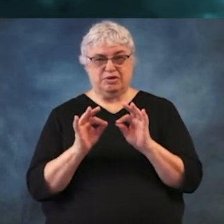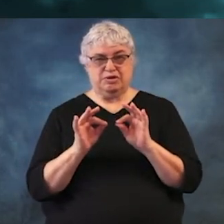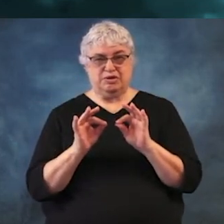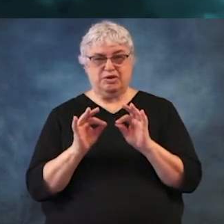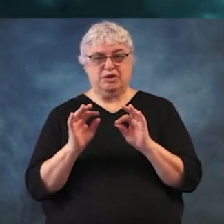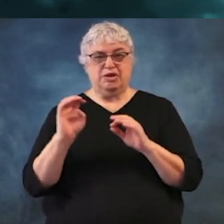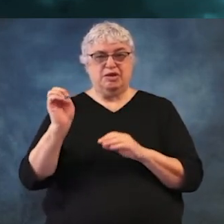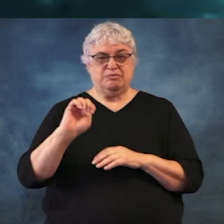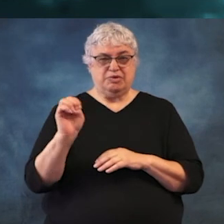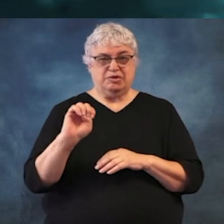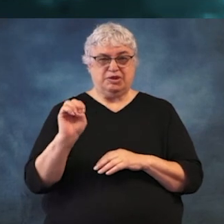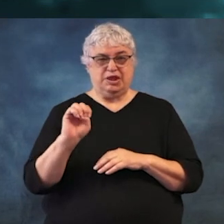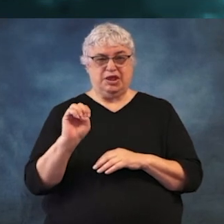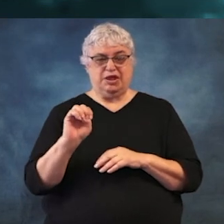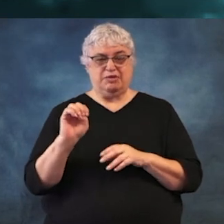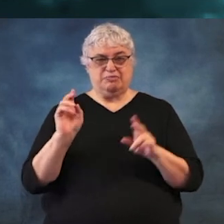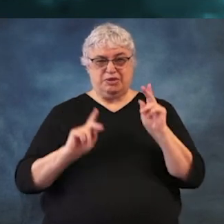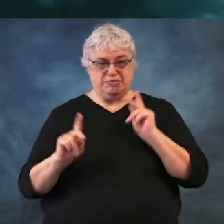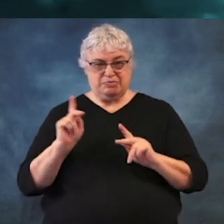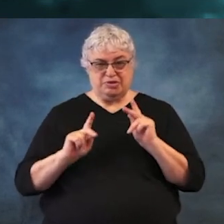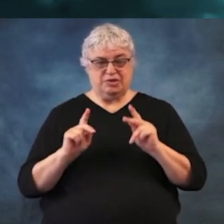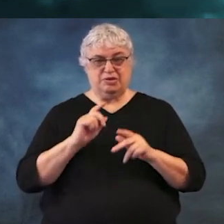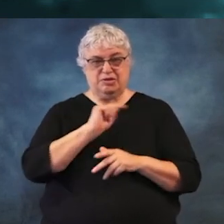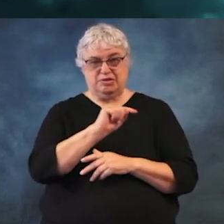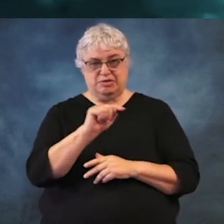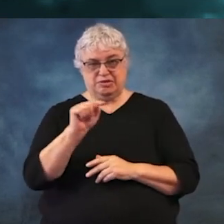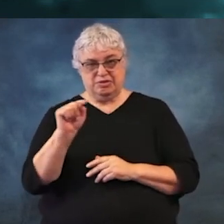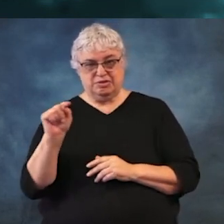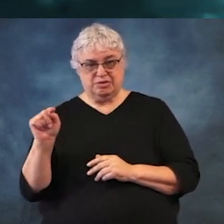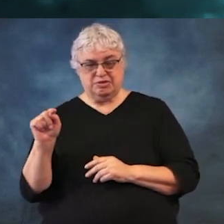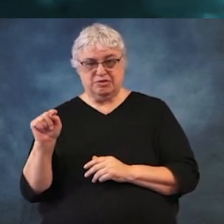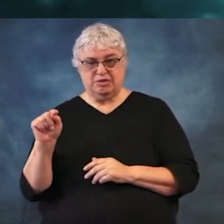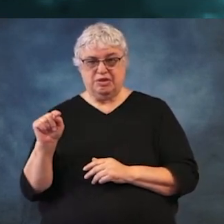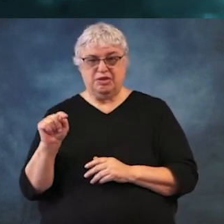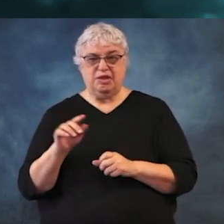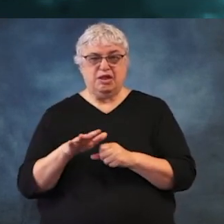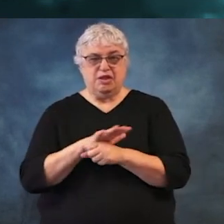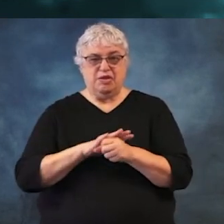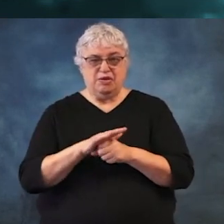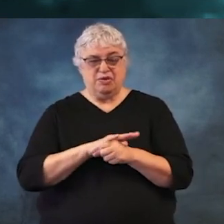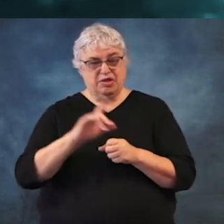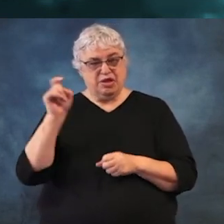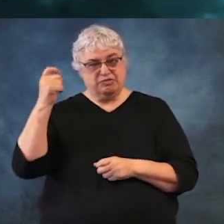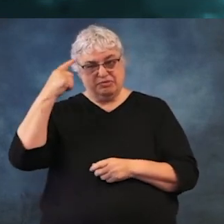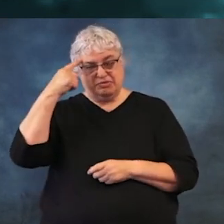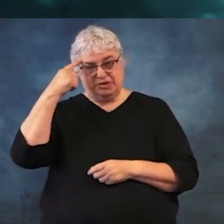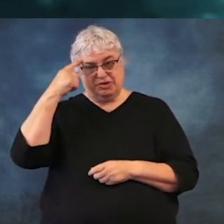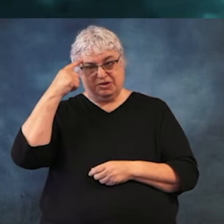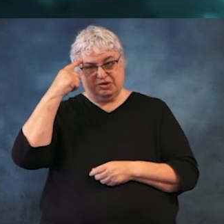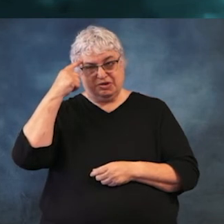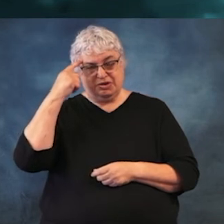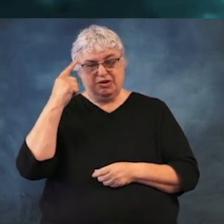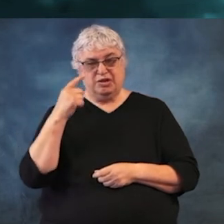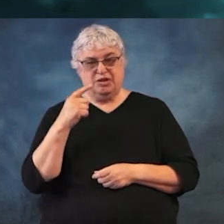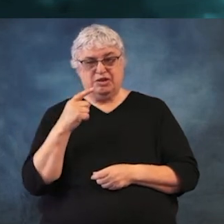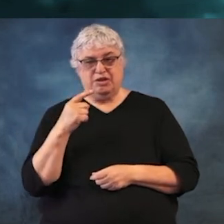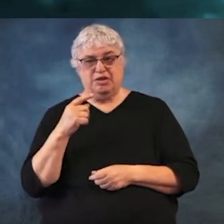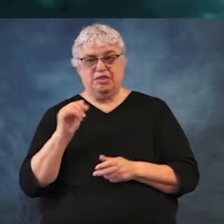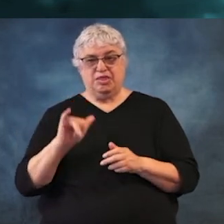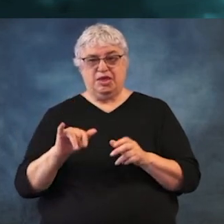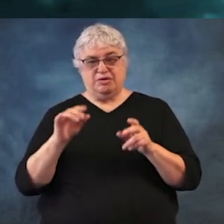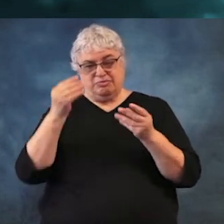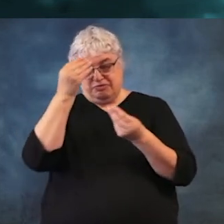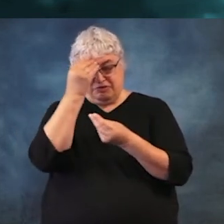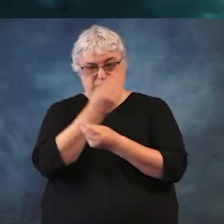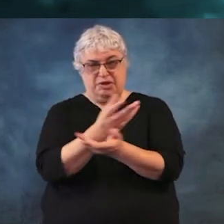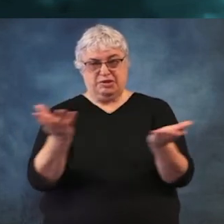that emergency agencies and local governments make sure that the information